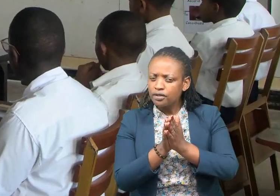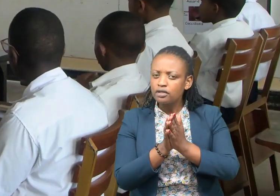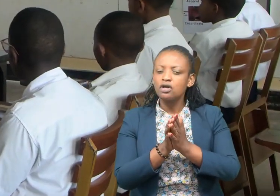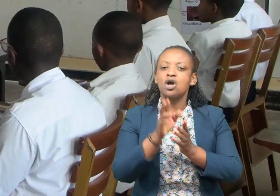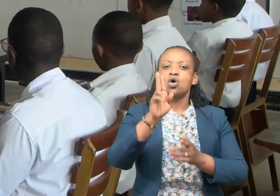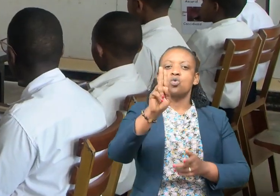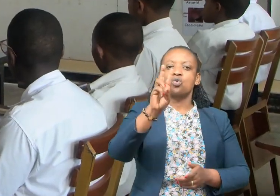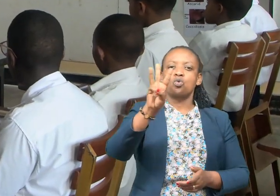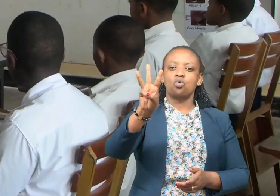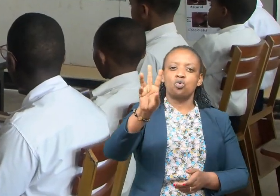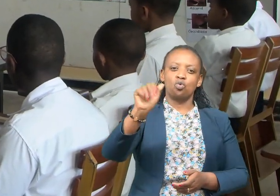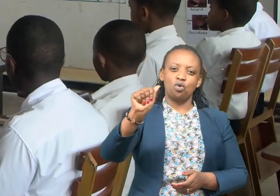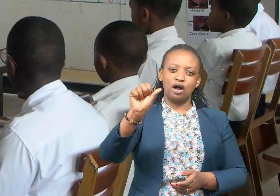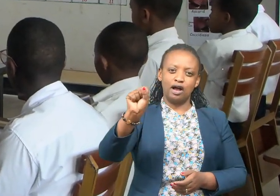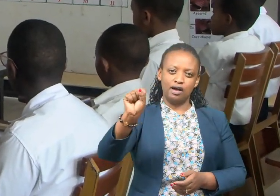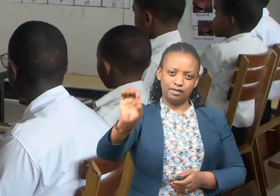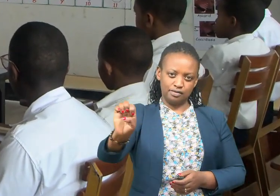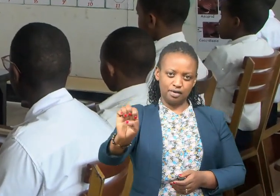And